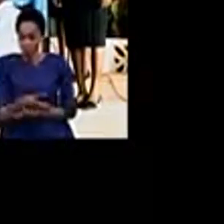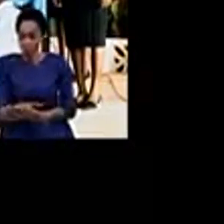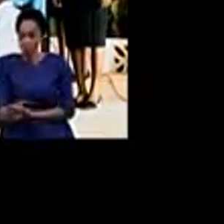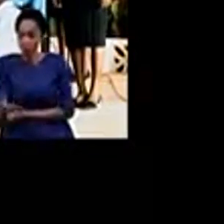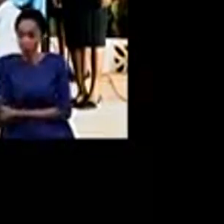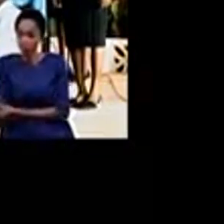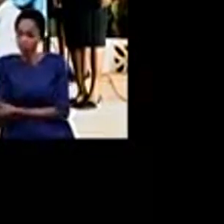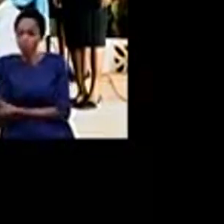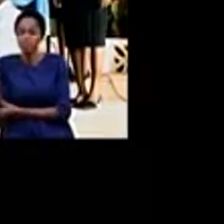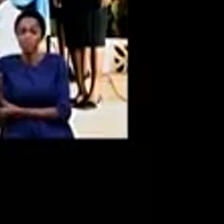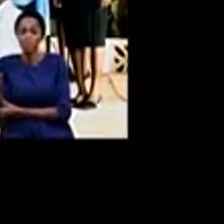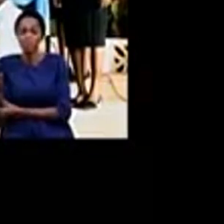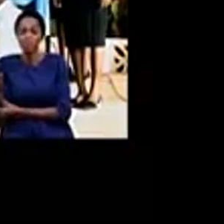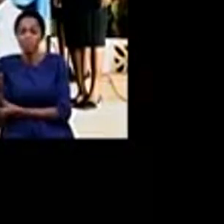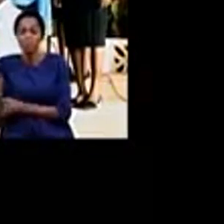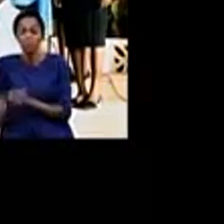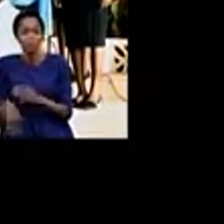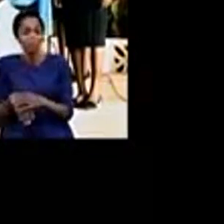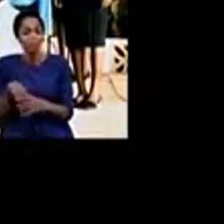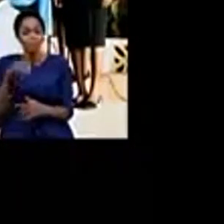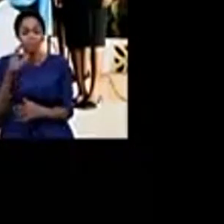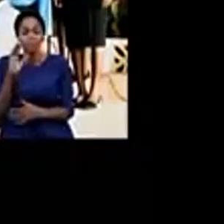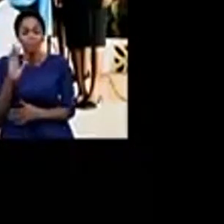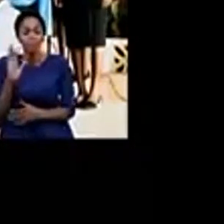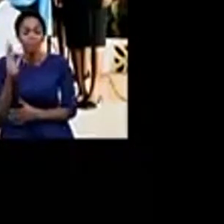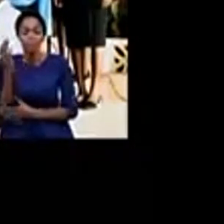Stretch forth thy